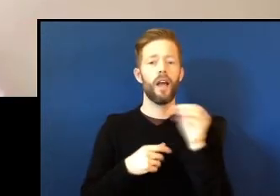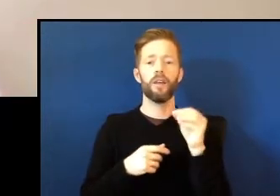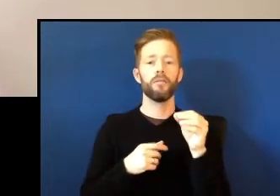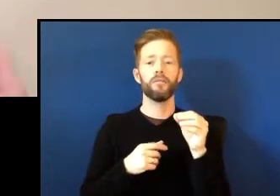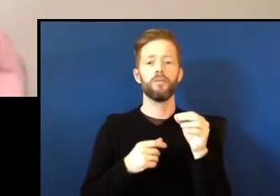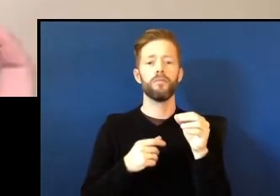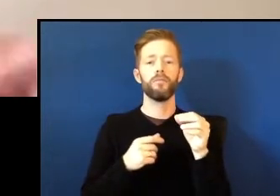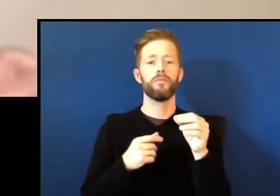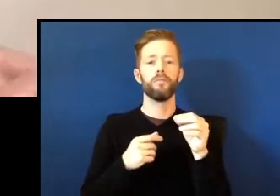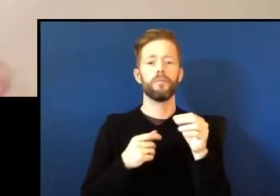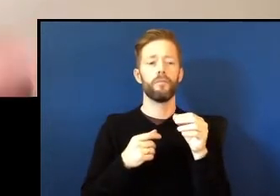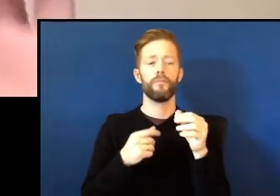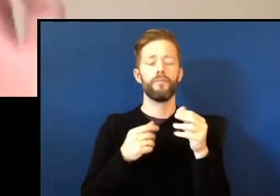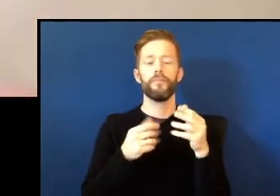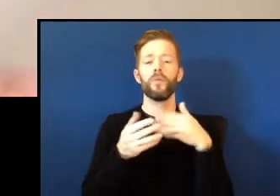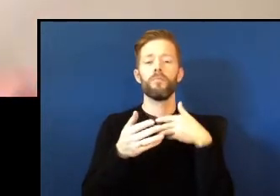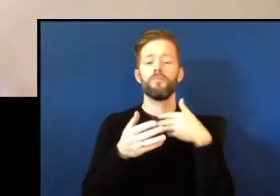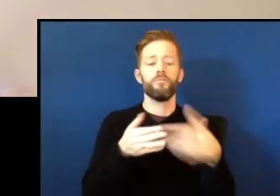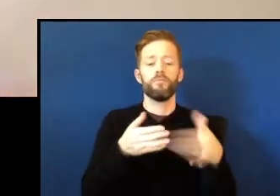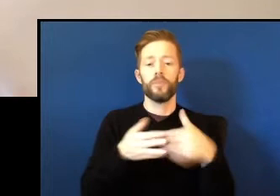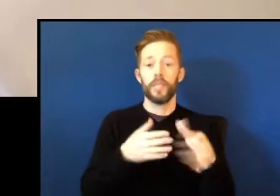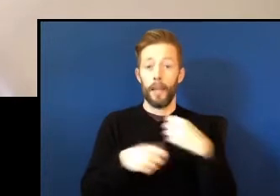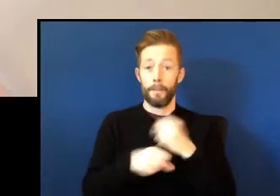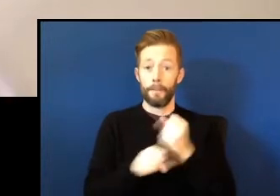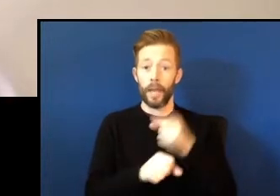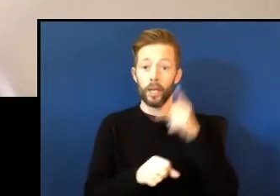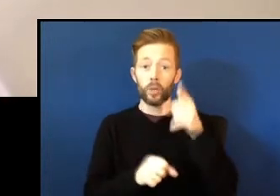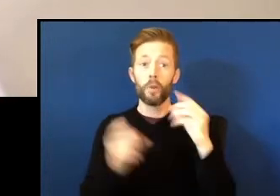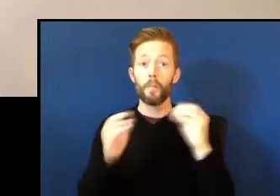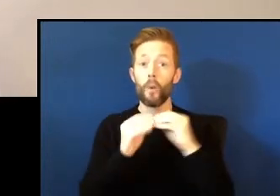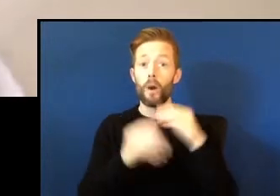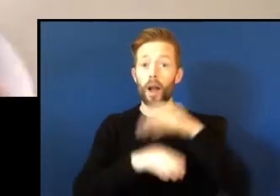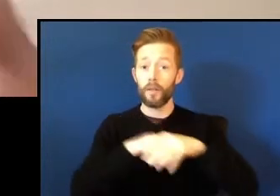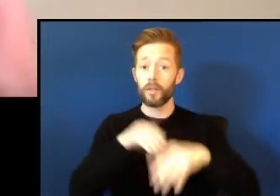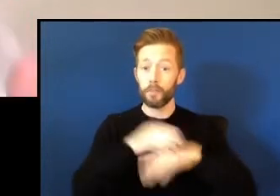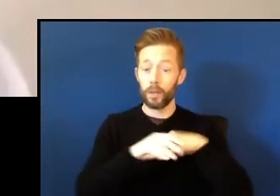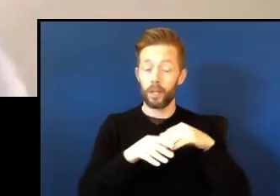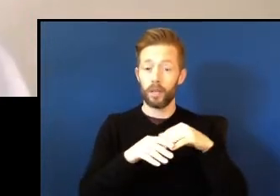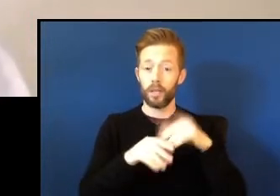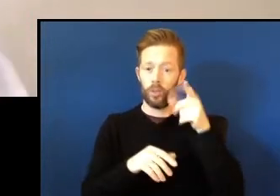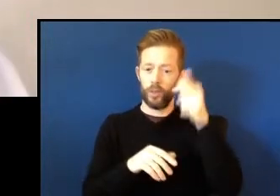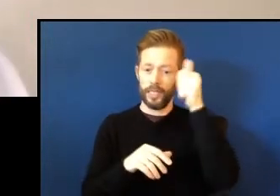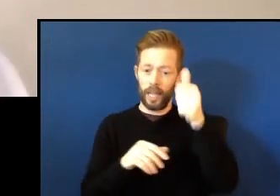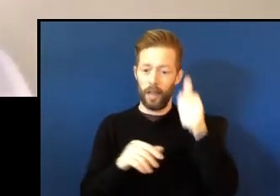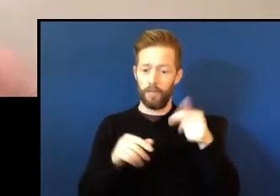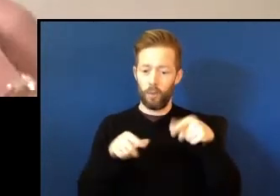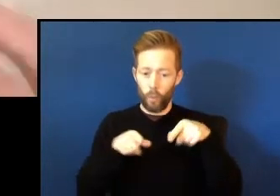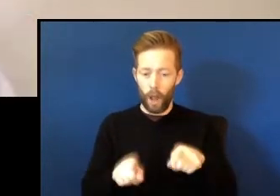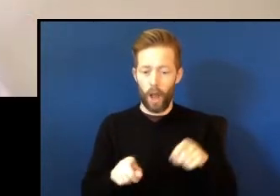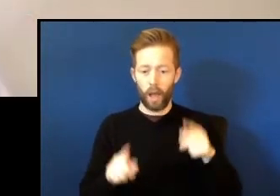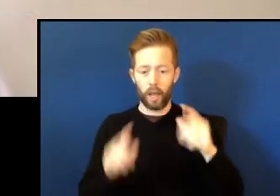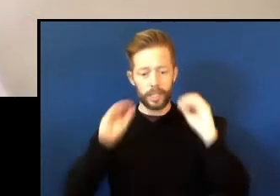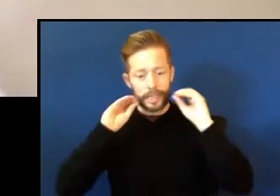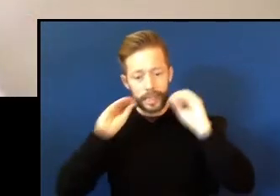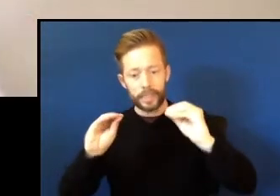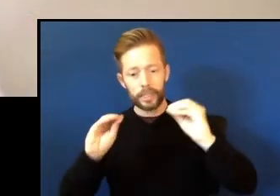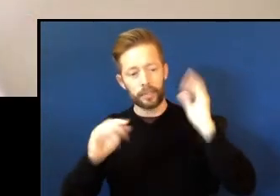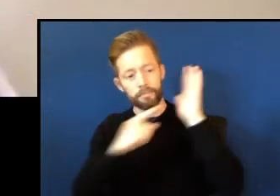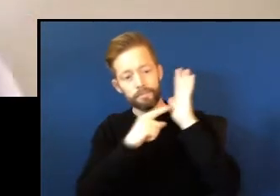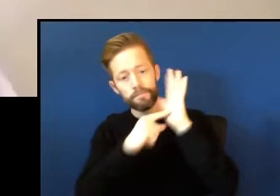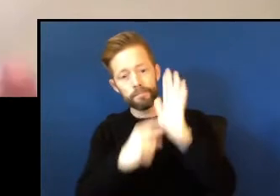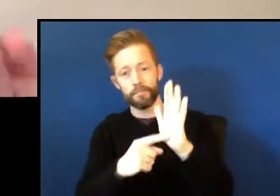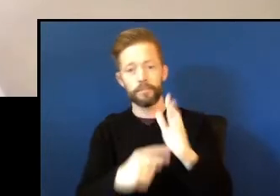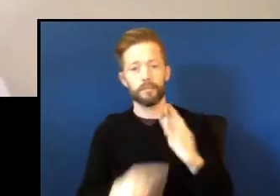Anything that kind of jumps out at you that will make you more comfortable as the person presenting the information, use it to your